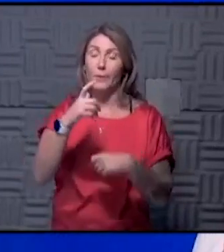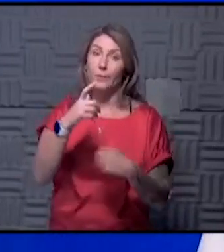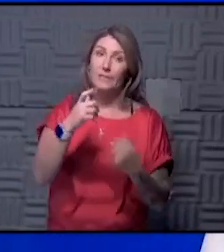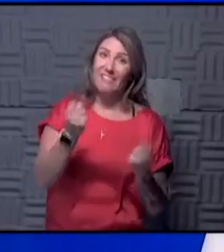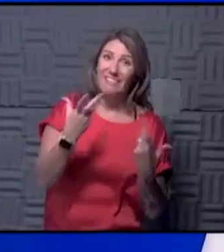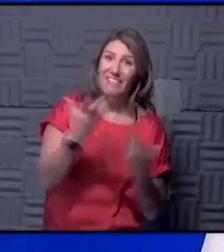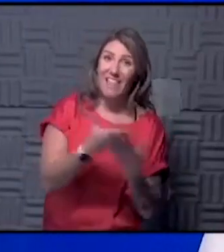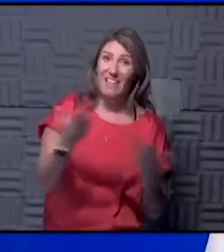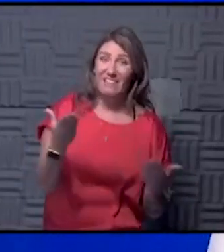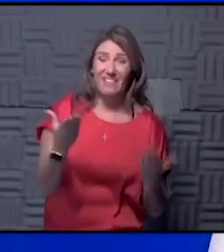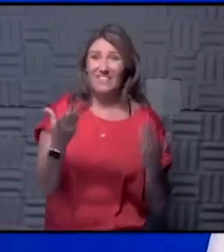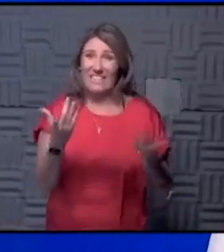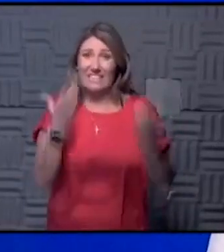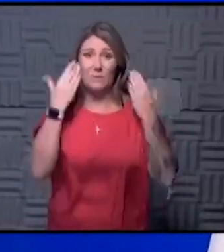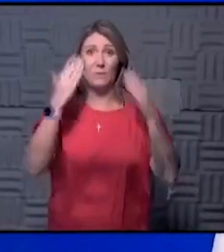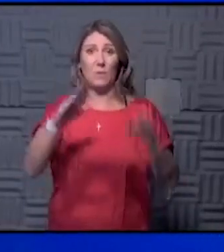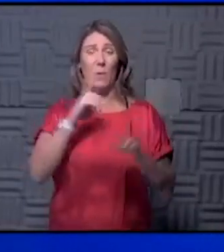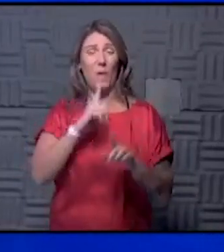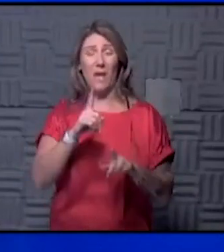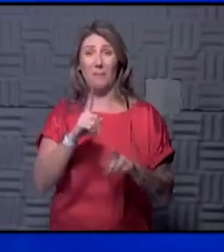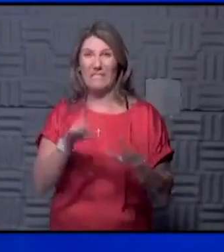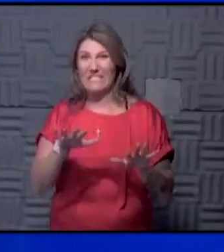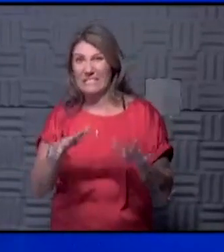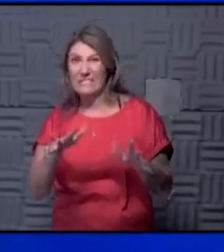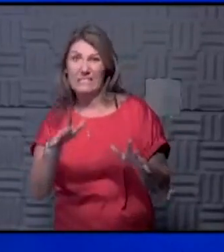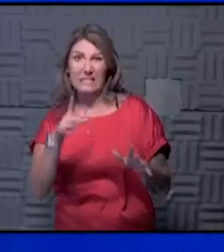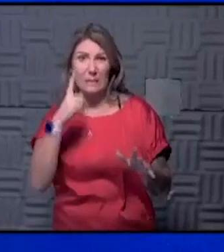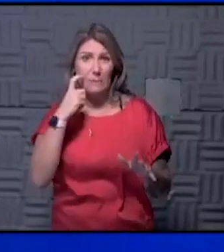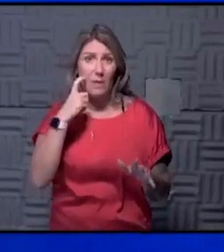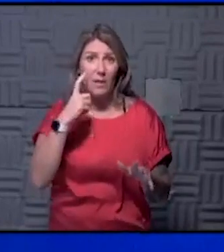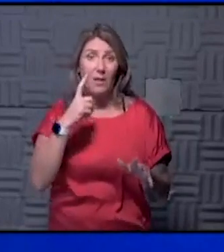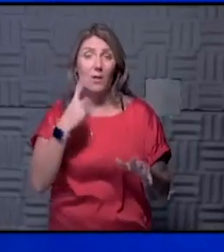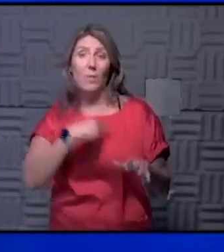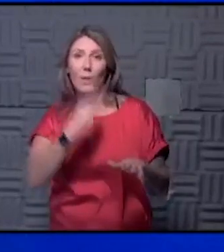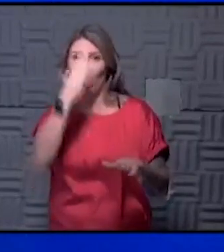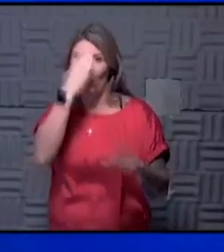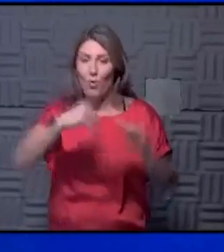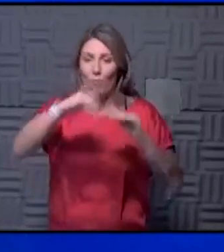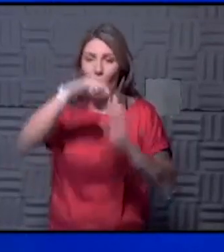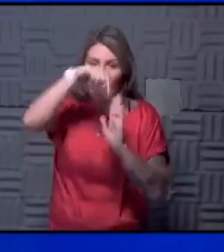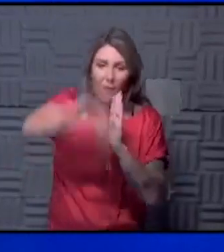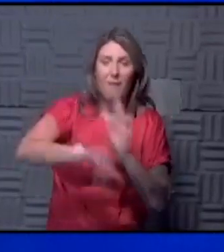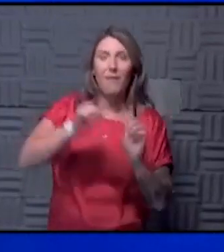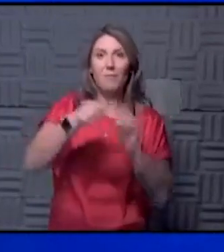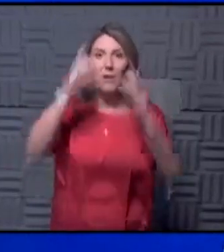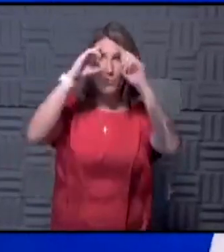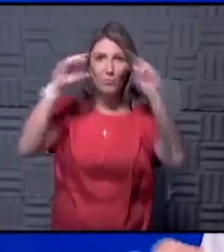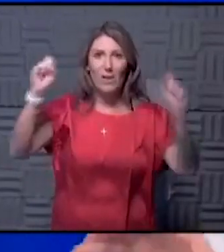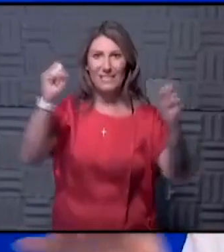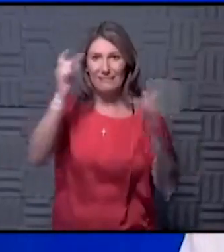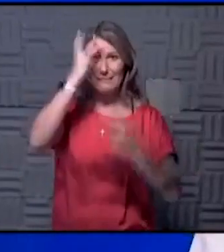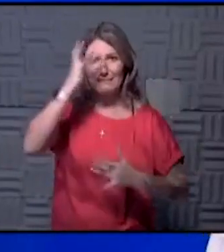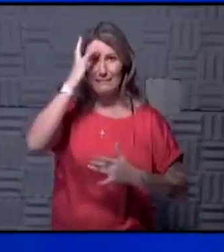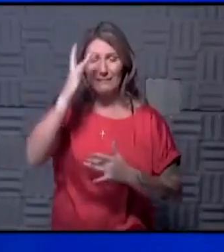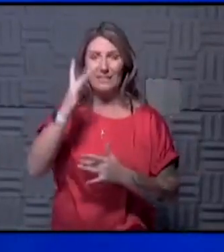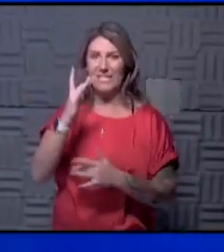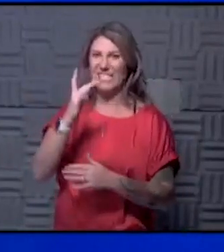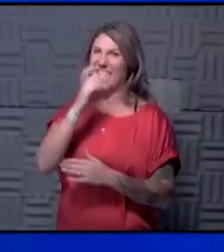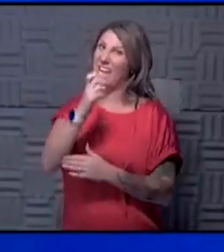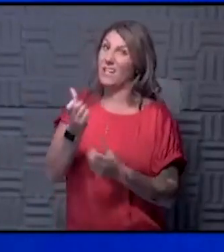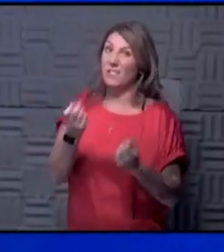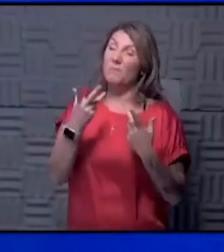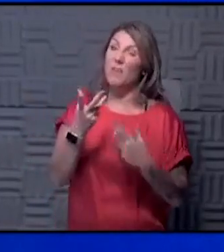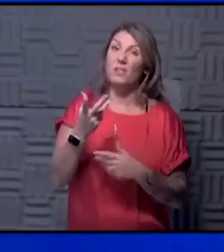Yep. So I'm hesitant to speculate. I think we probably actually know more about the president's illness Yeah, because there's right. so much stuff going on, and not as much